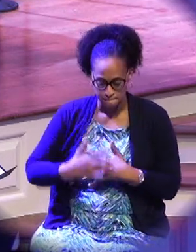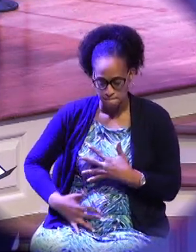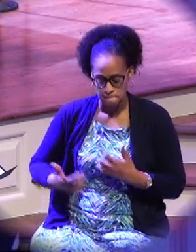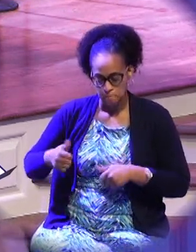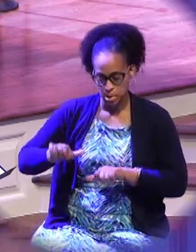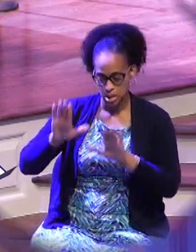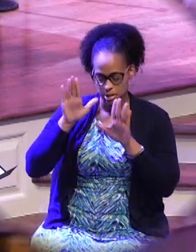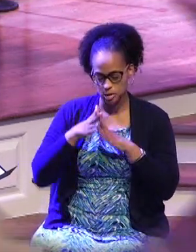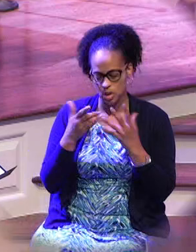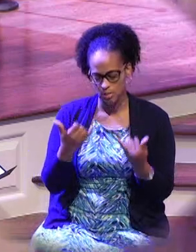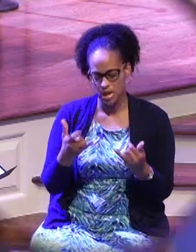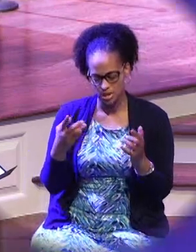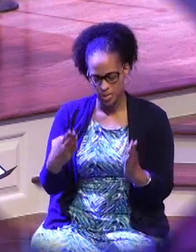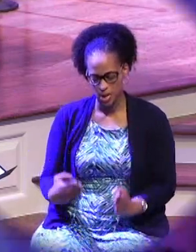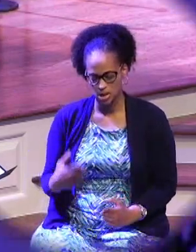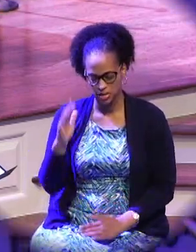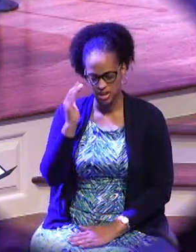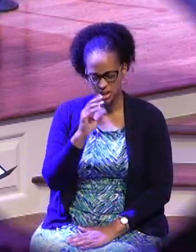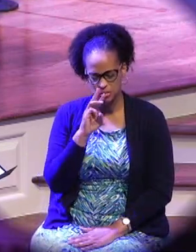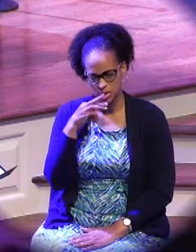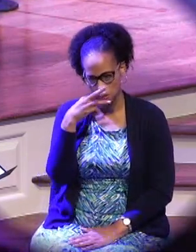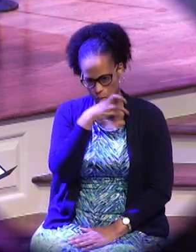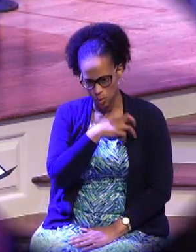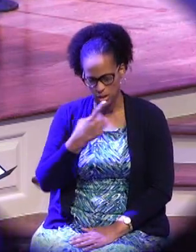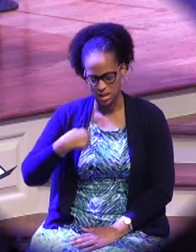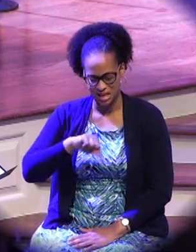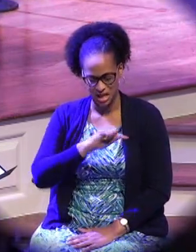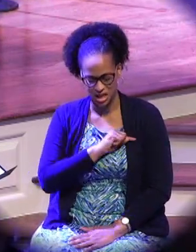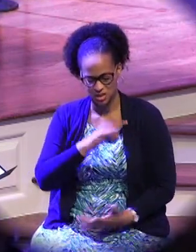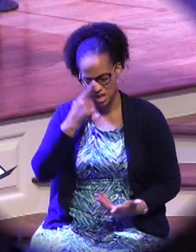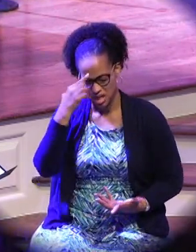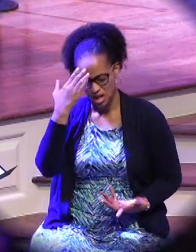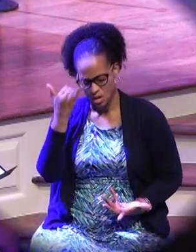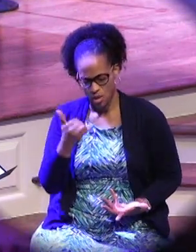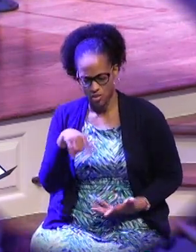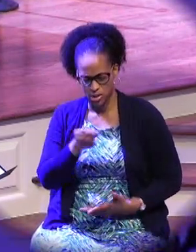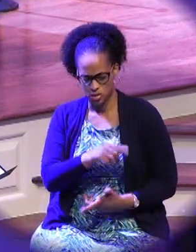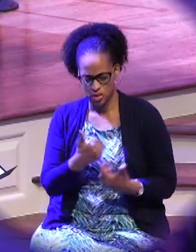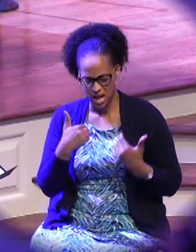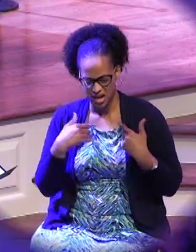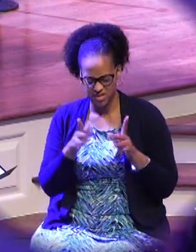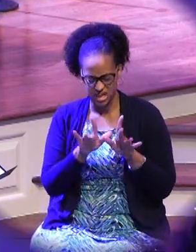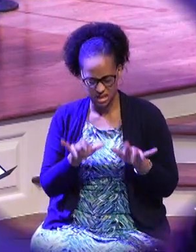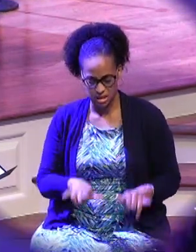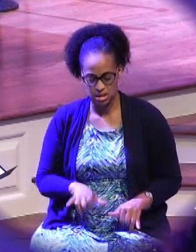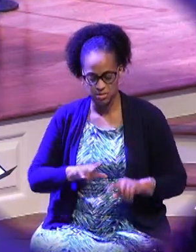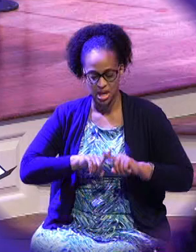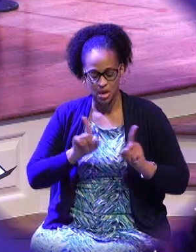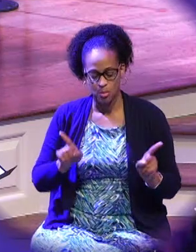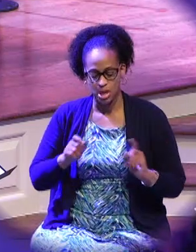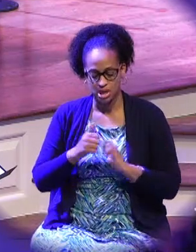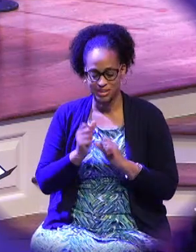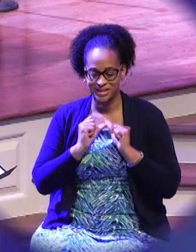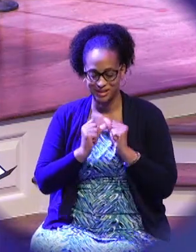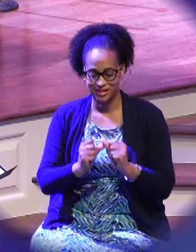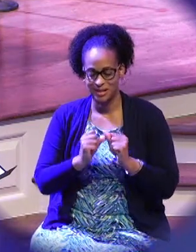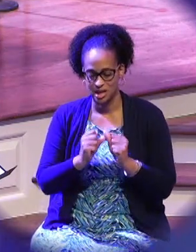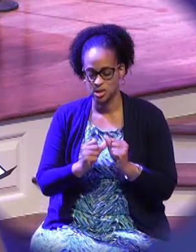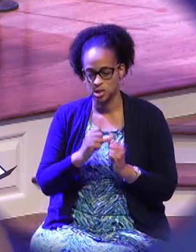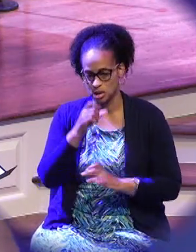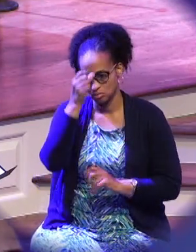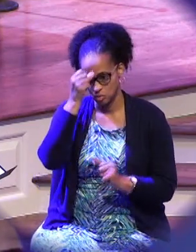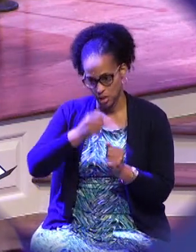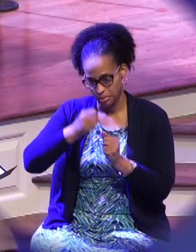a modern person, that seems so weird to us. We think, why in the world would you have that system? But it was a constant